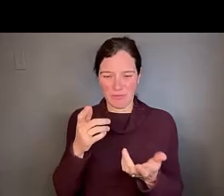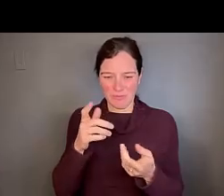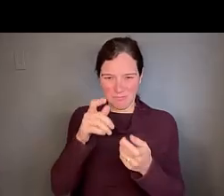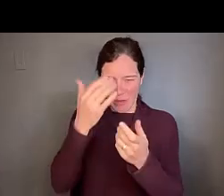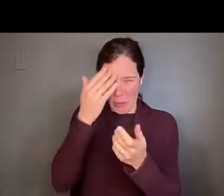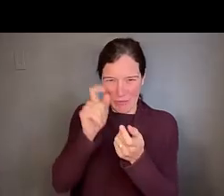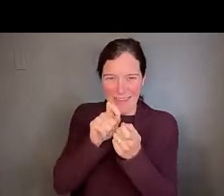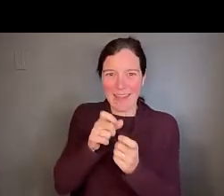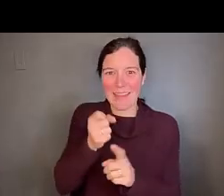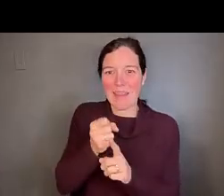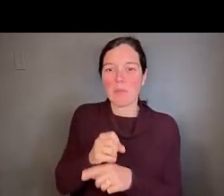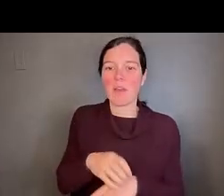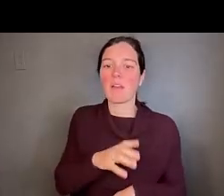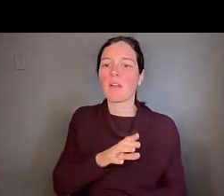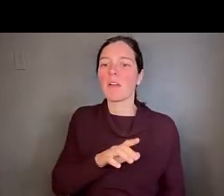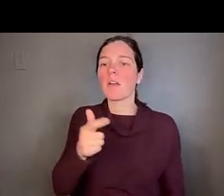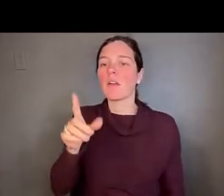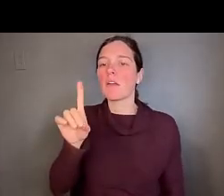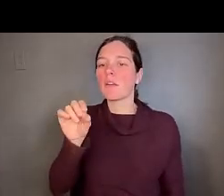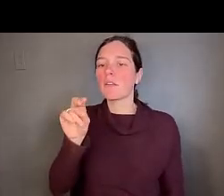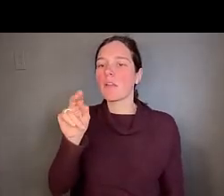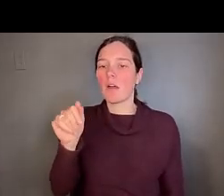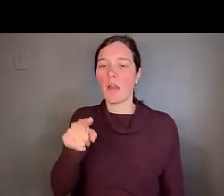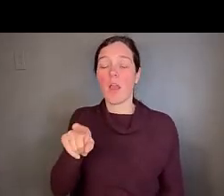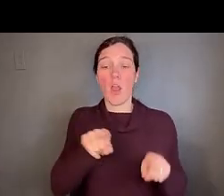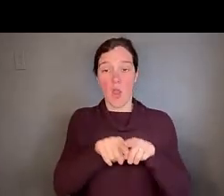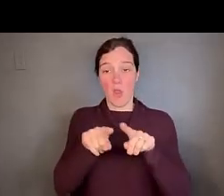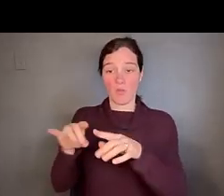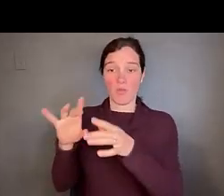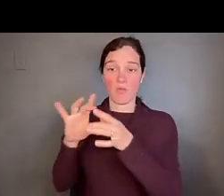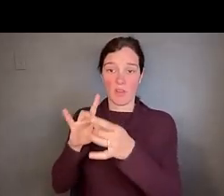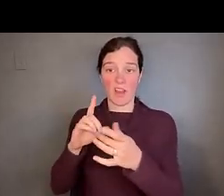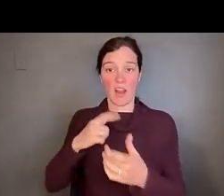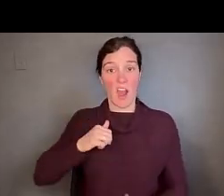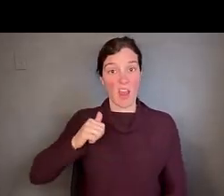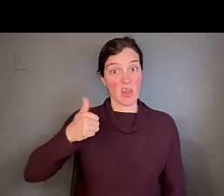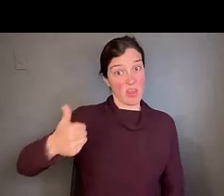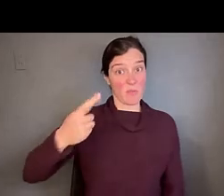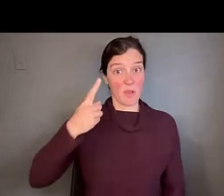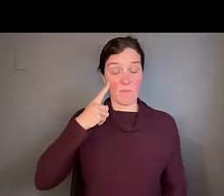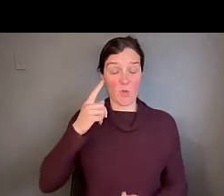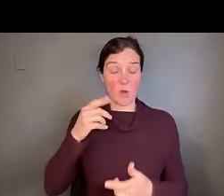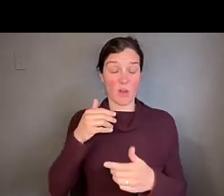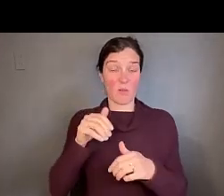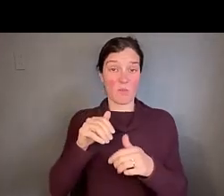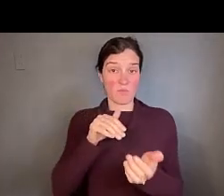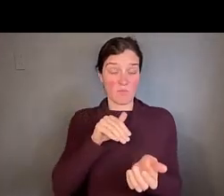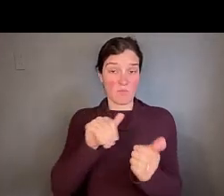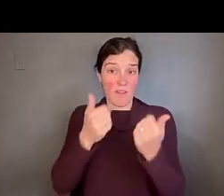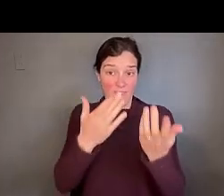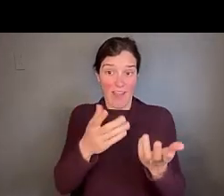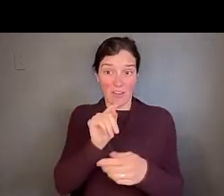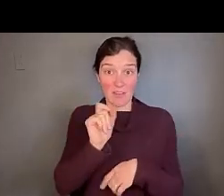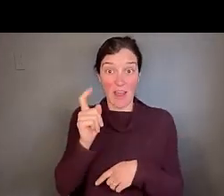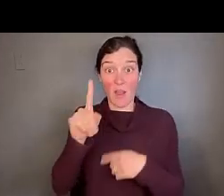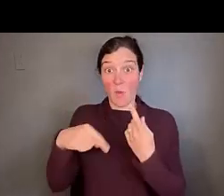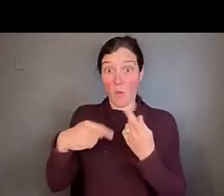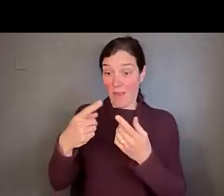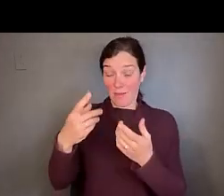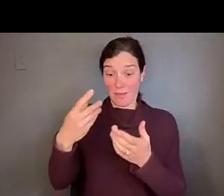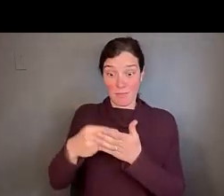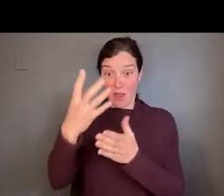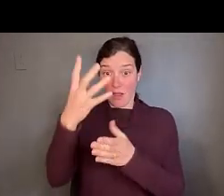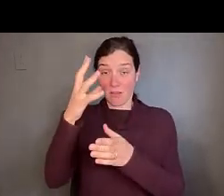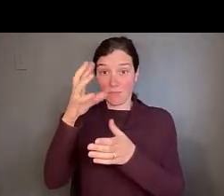But, yeah, Donna. They're also related. I'd thumbs up on the provider tax, but when we lose the money, we